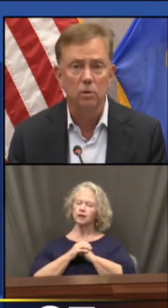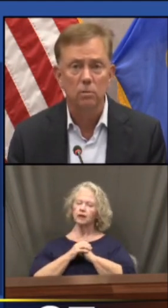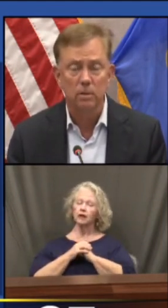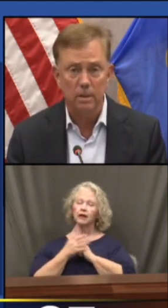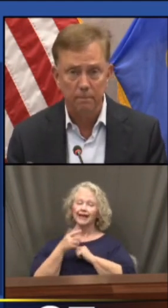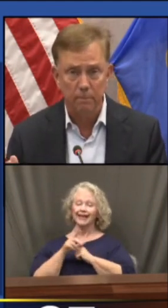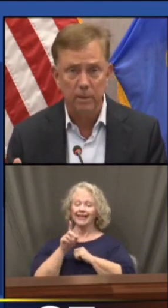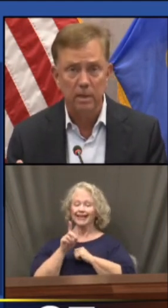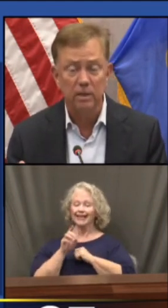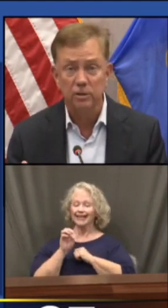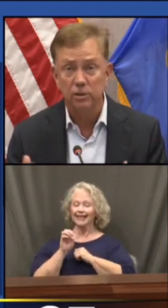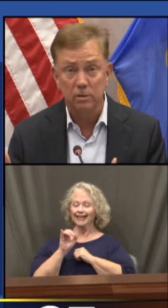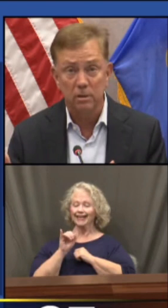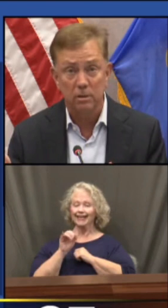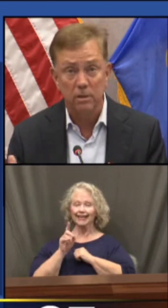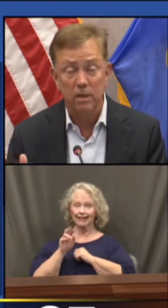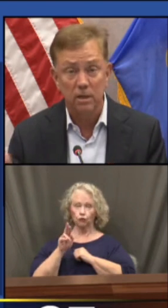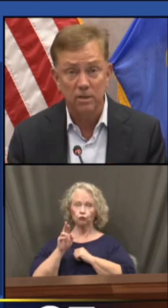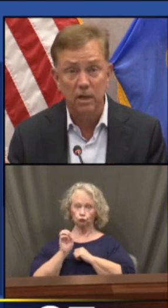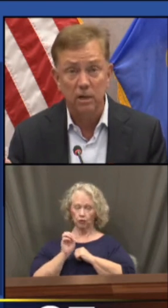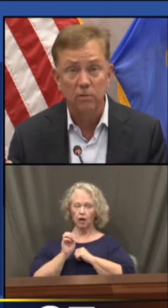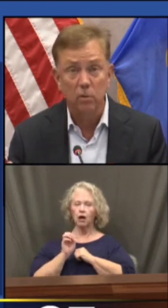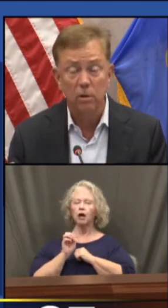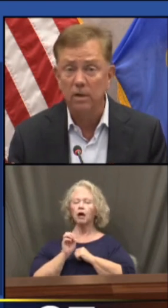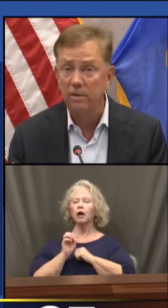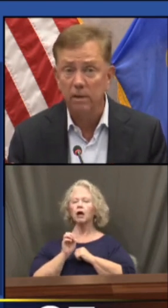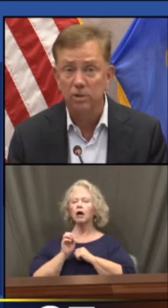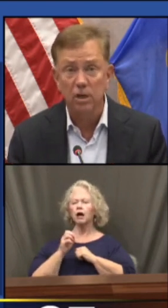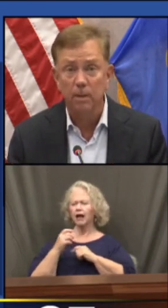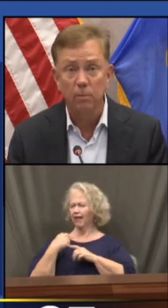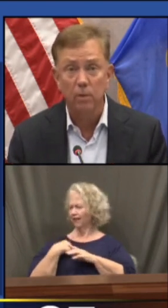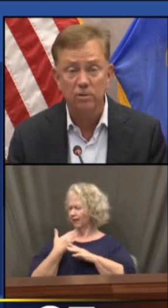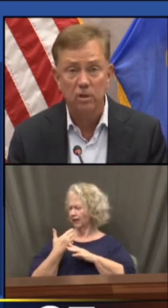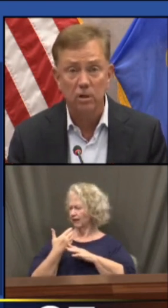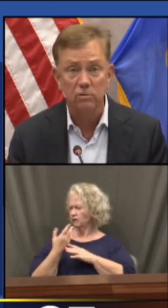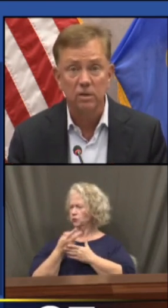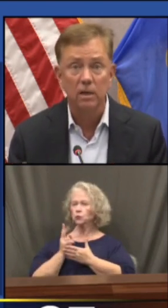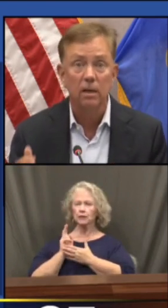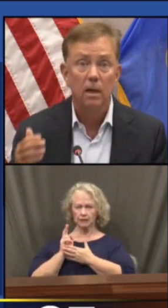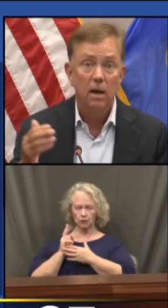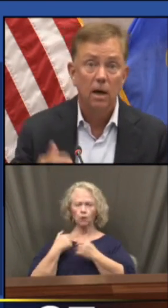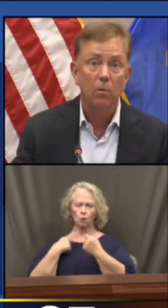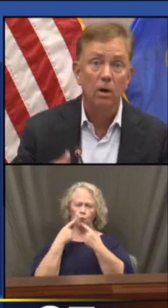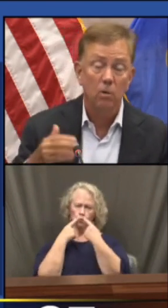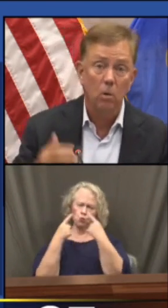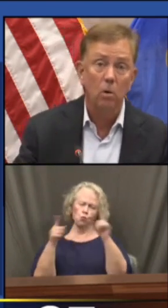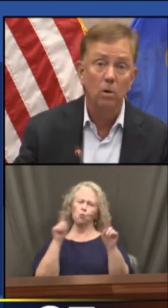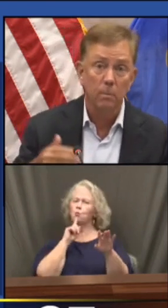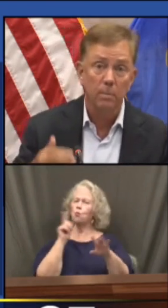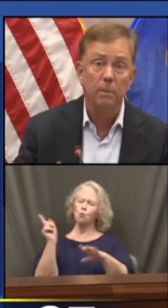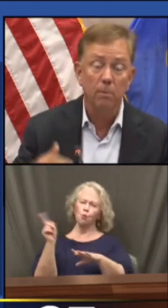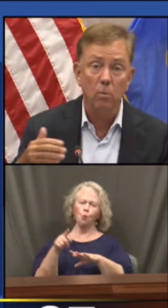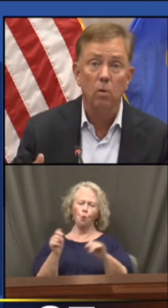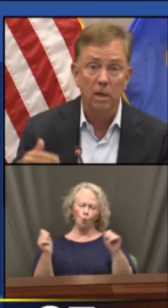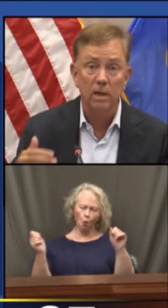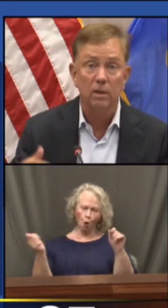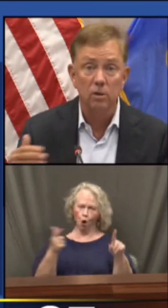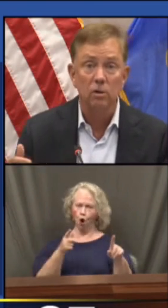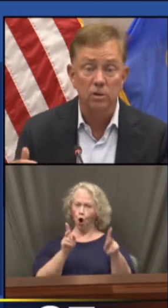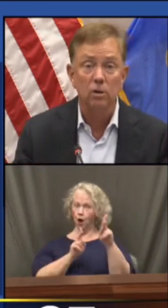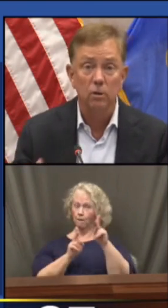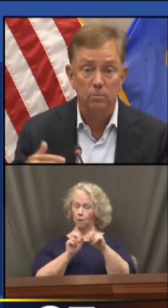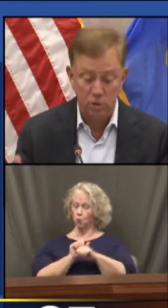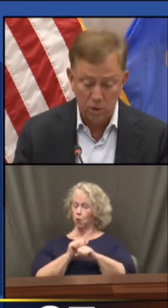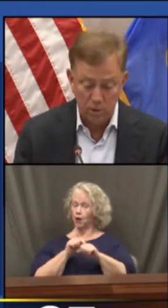Deirdre told, we did an executive order, I think it was a couple weeks ago, saying, I want all the people working